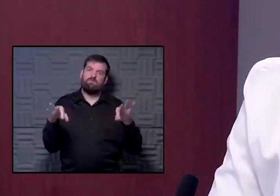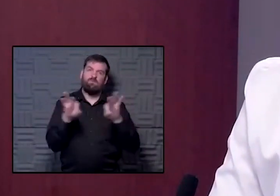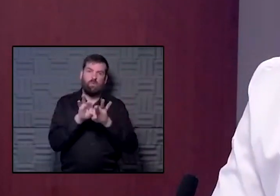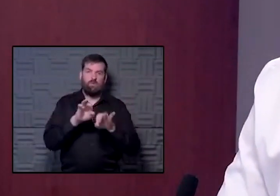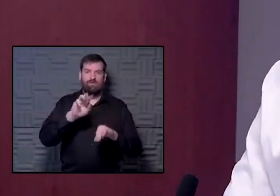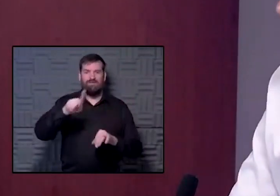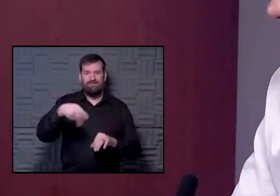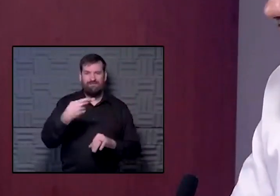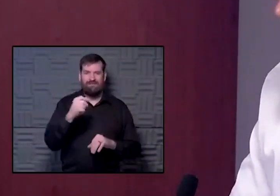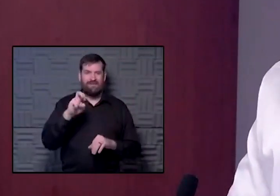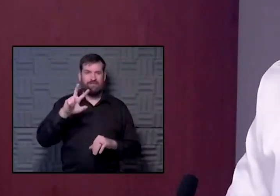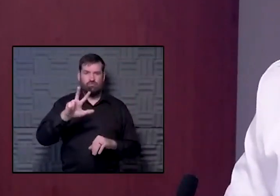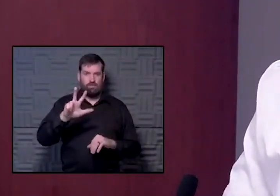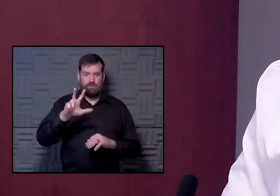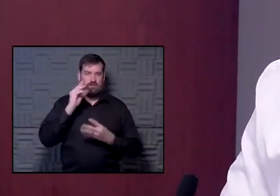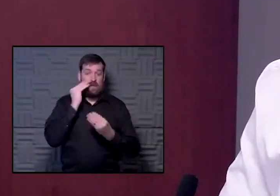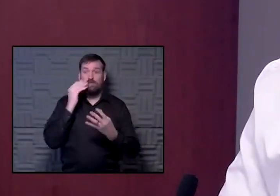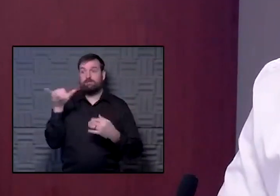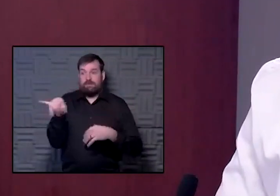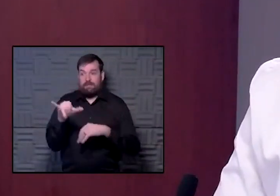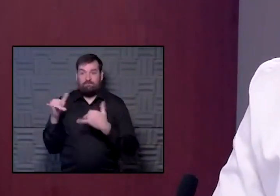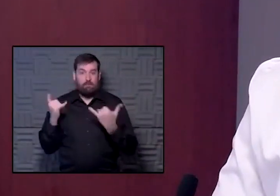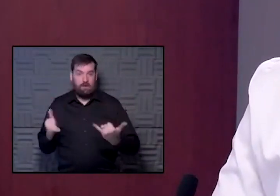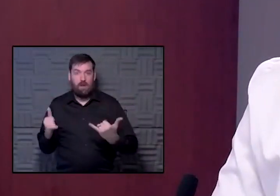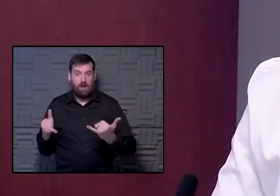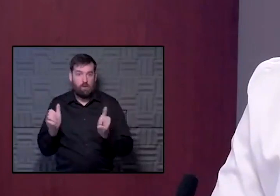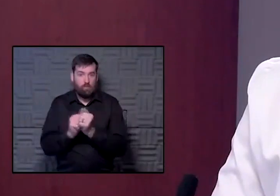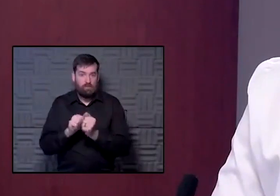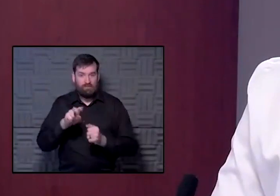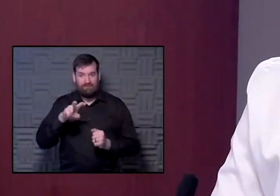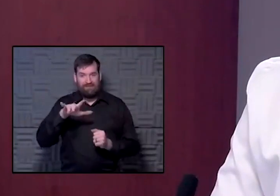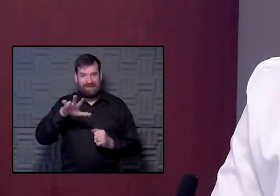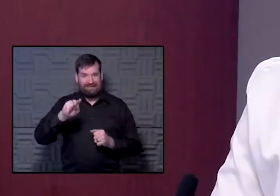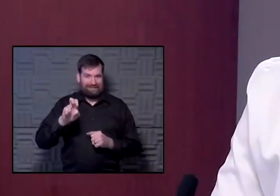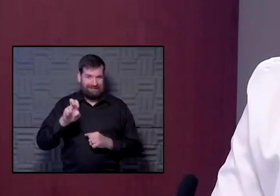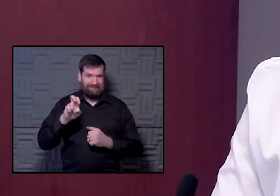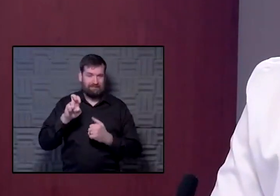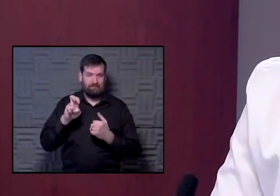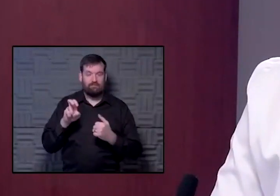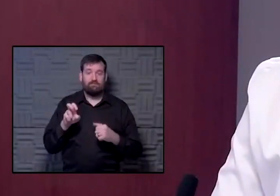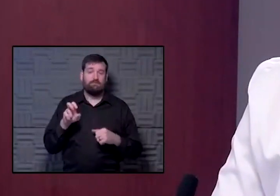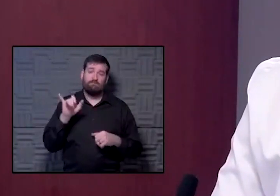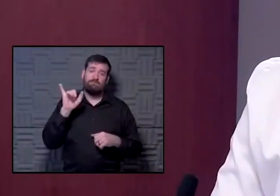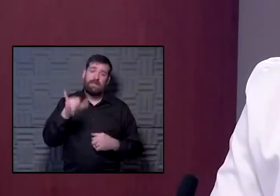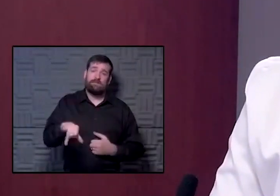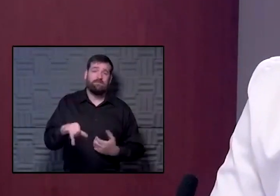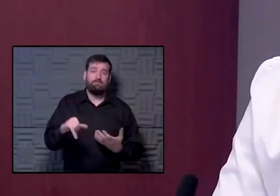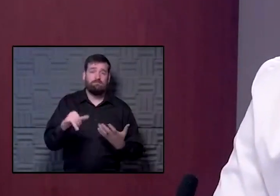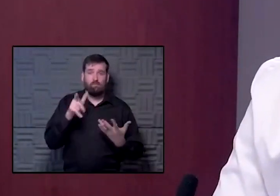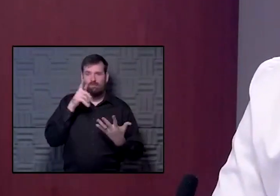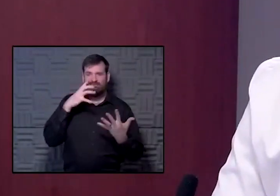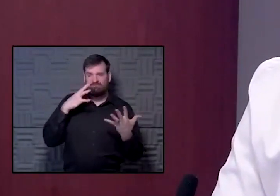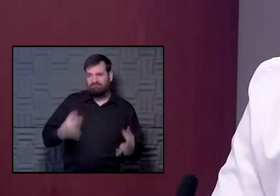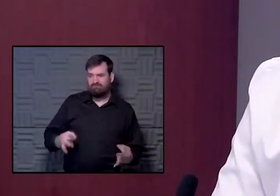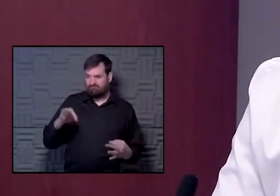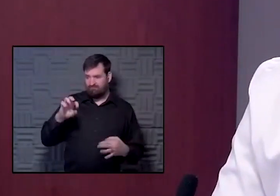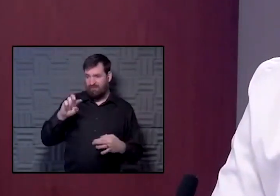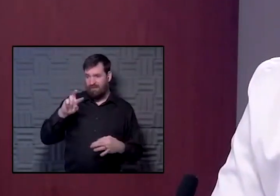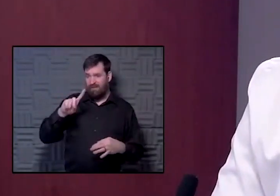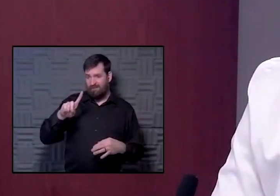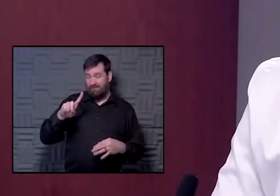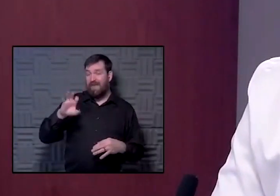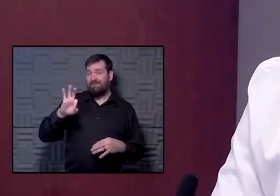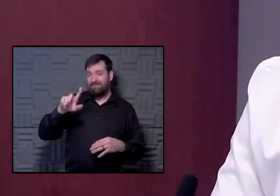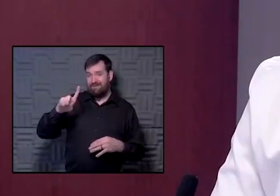3 data, just like we're doing right now with the vaccines. And that ultimately will dictate whether or not the FDA will approve it